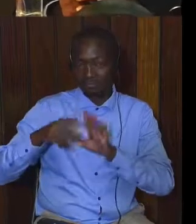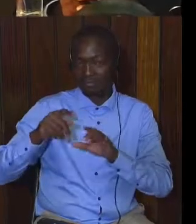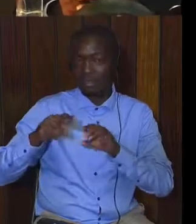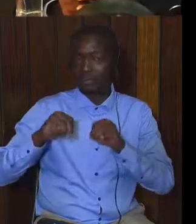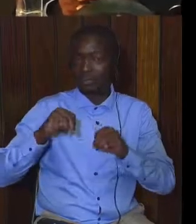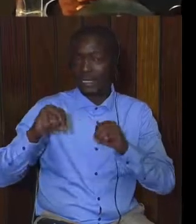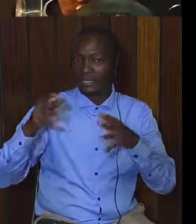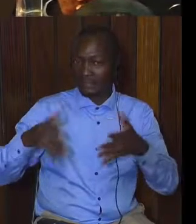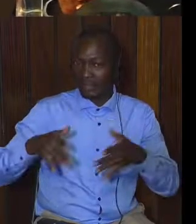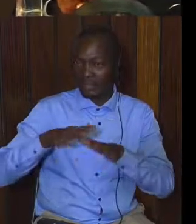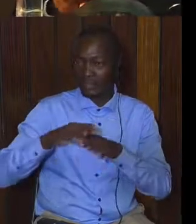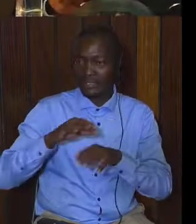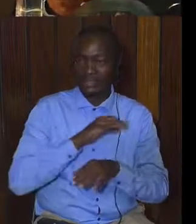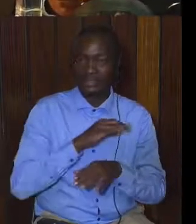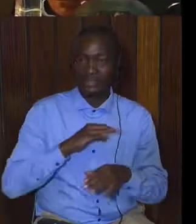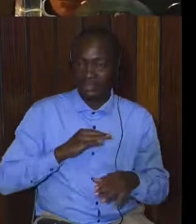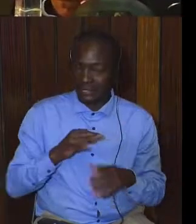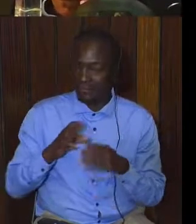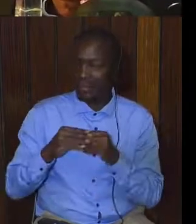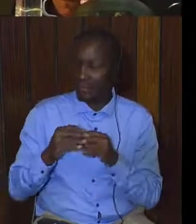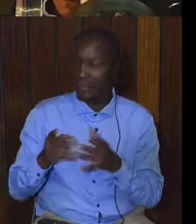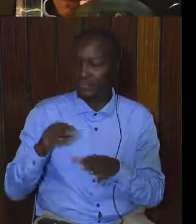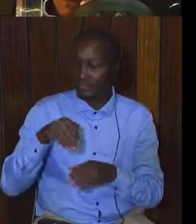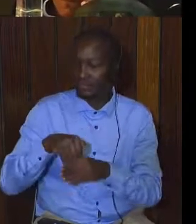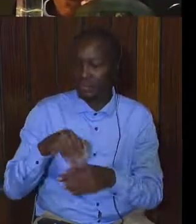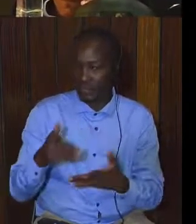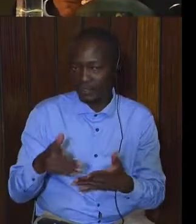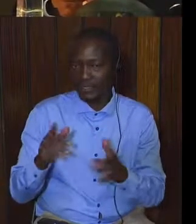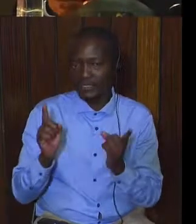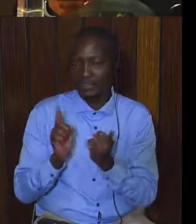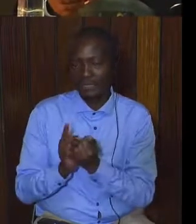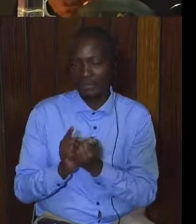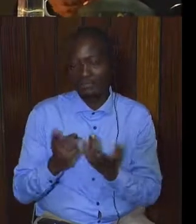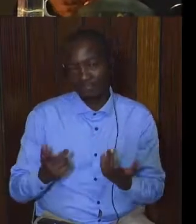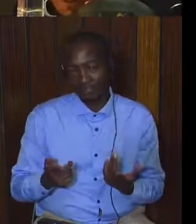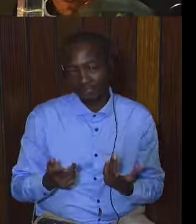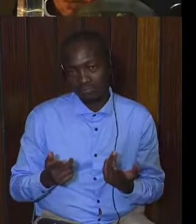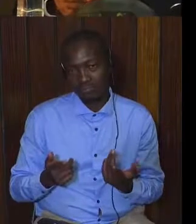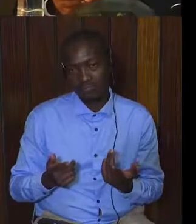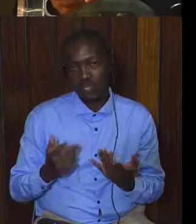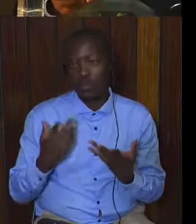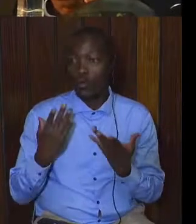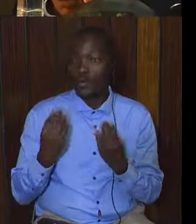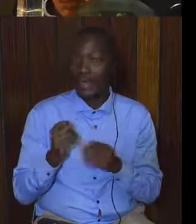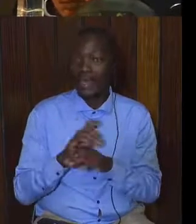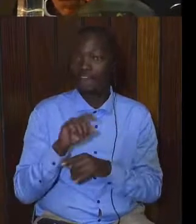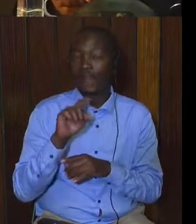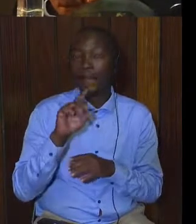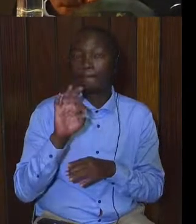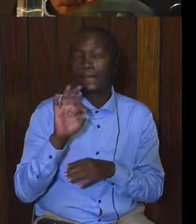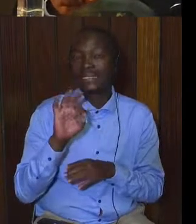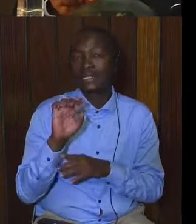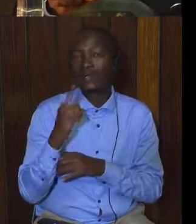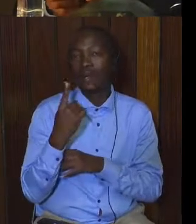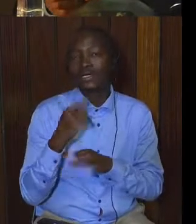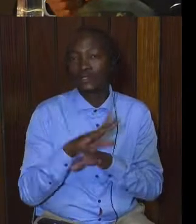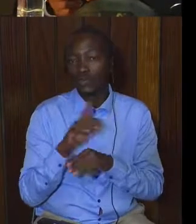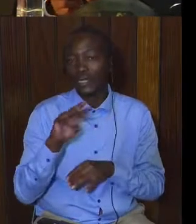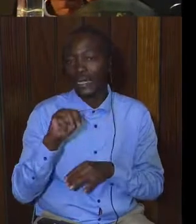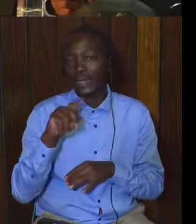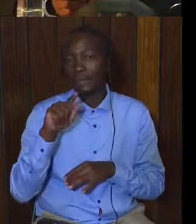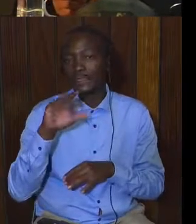members attending that meeting. Then we have the Mondays ones where the MEC is basically the